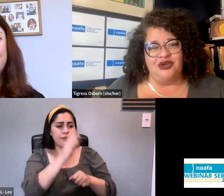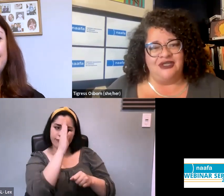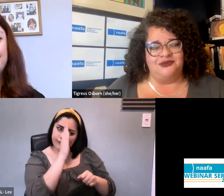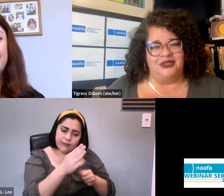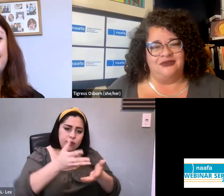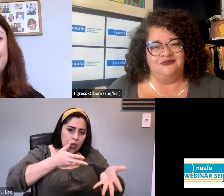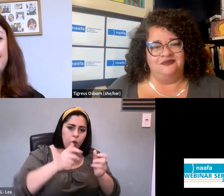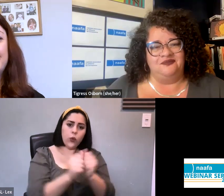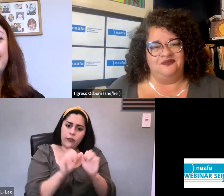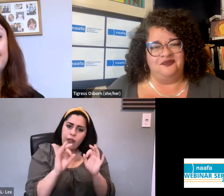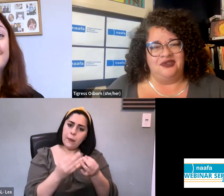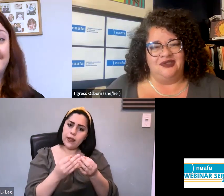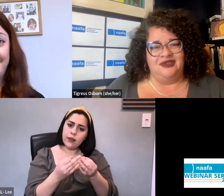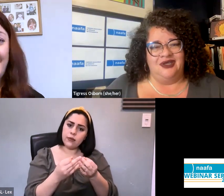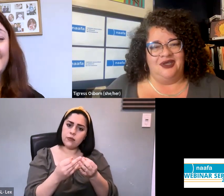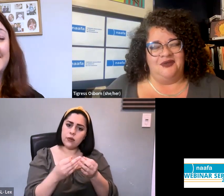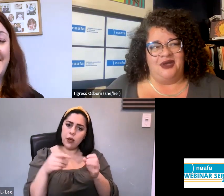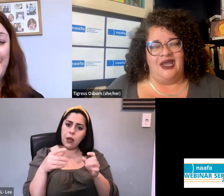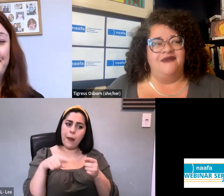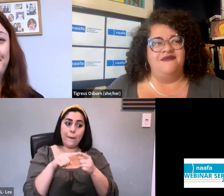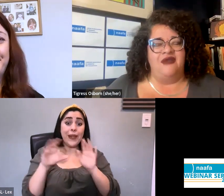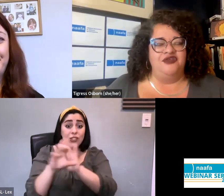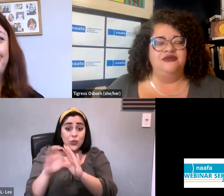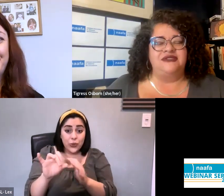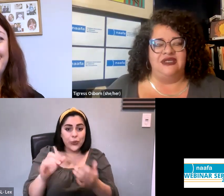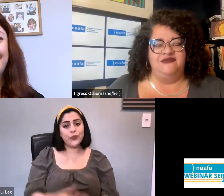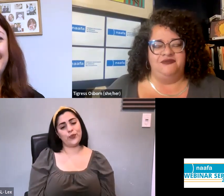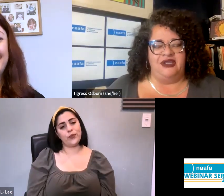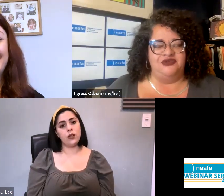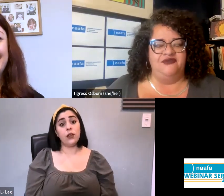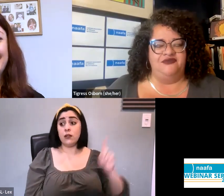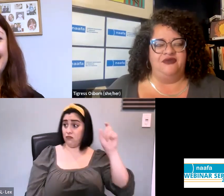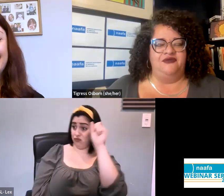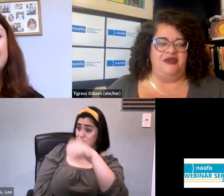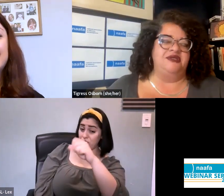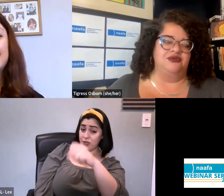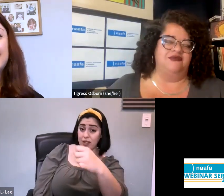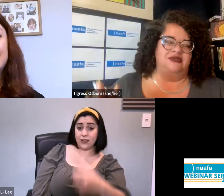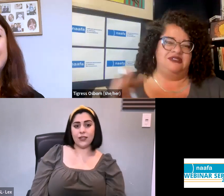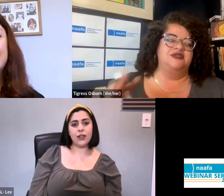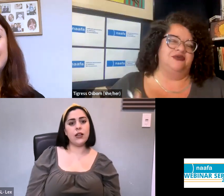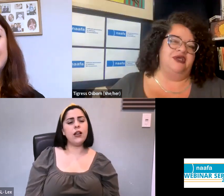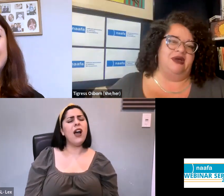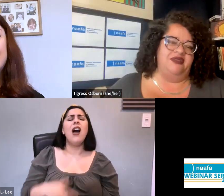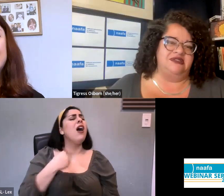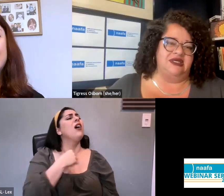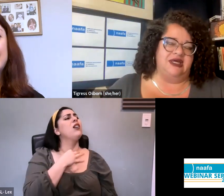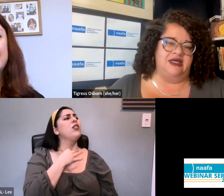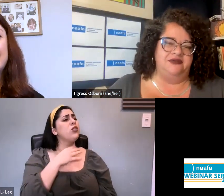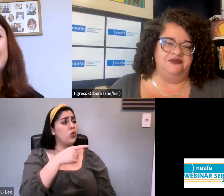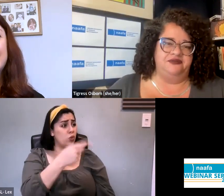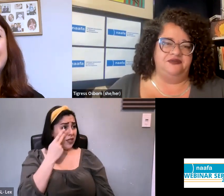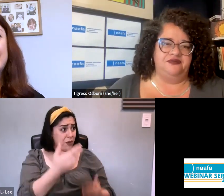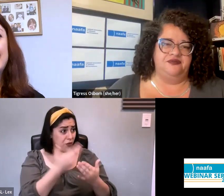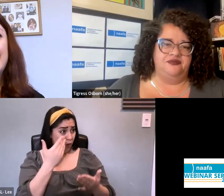that regard as well. Yep. Have you seen, Adrienne, families or loved ones disagree about things like